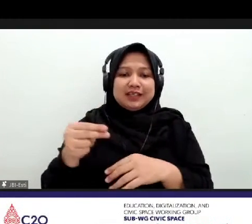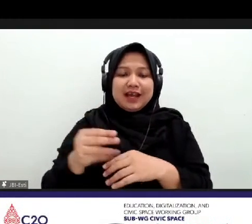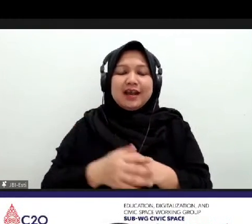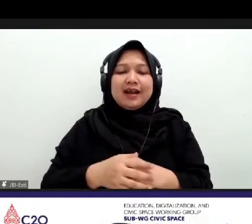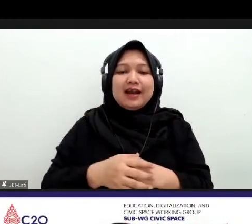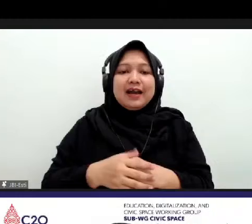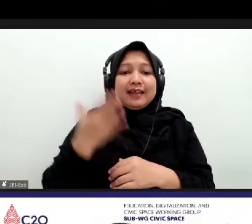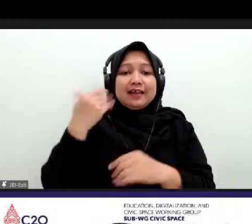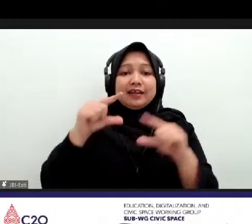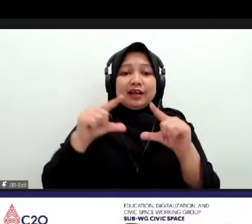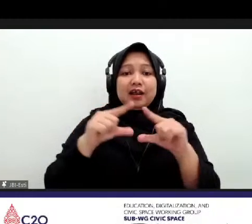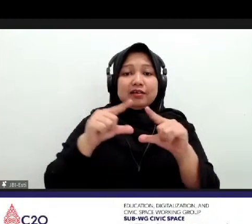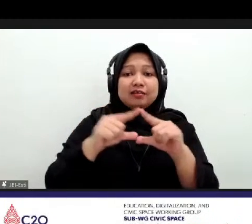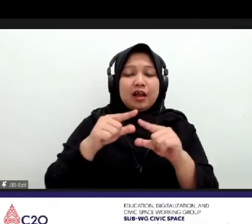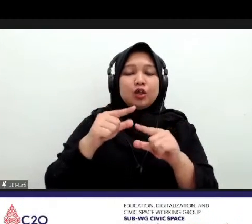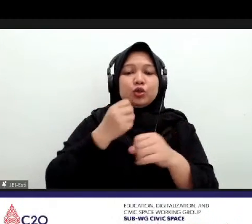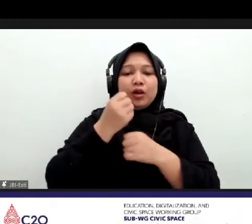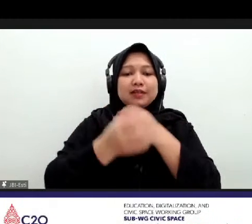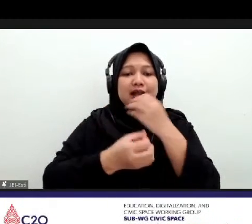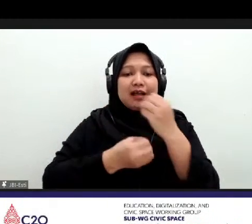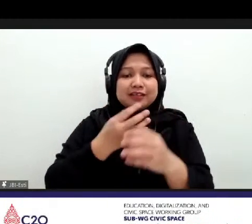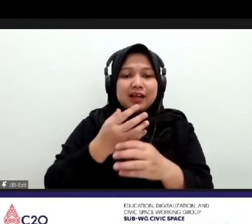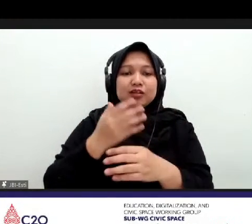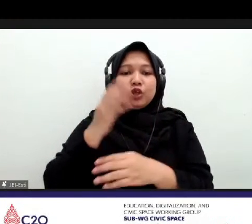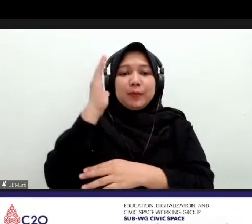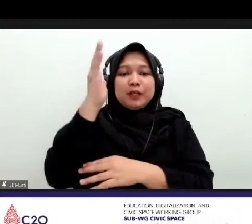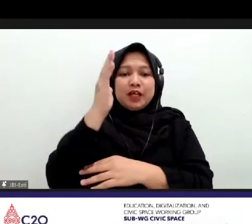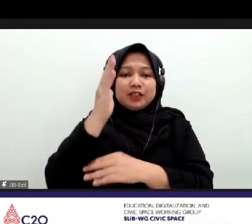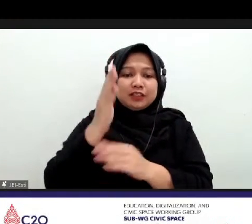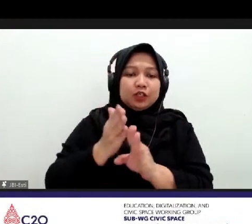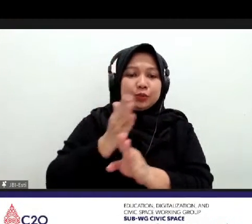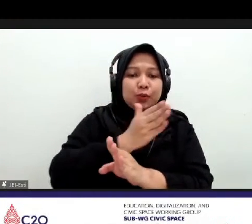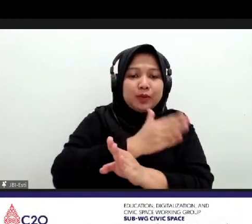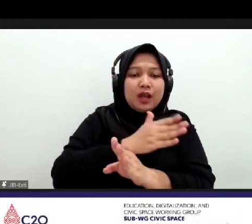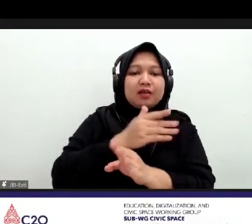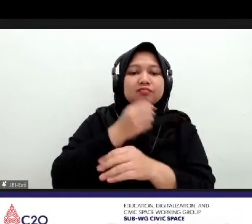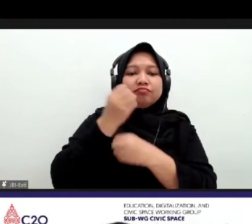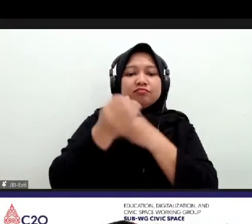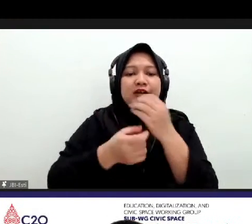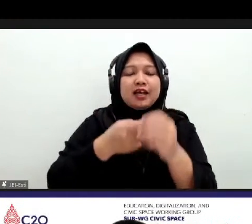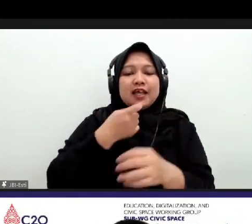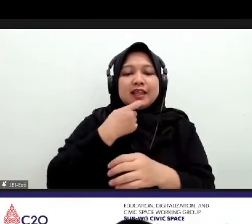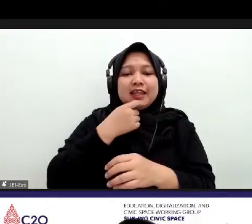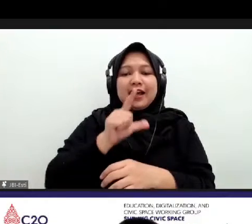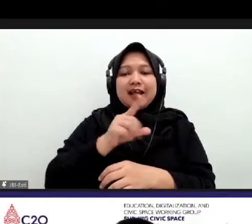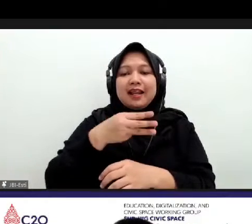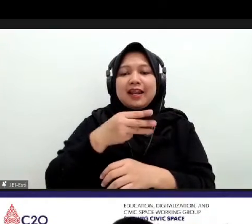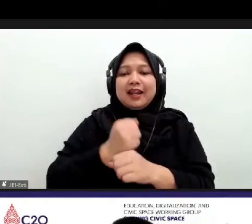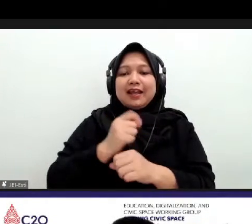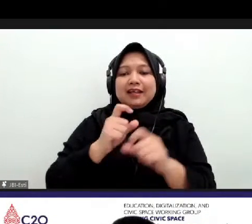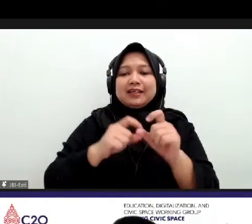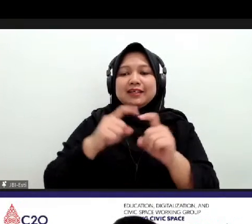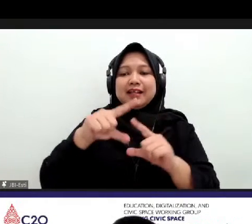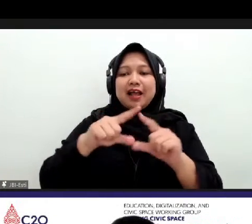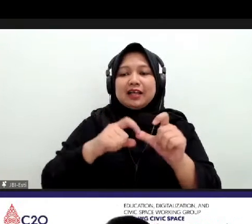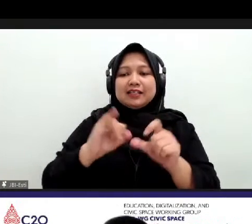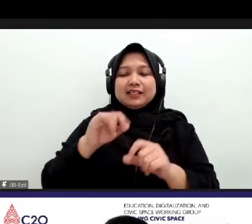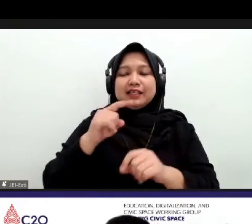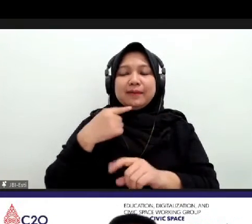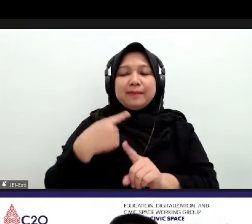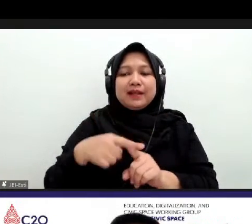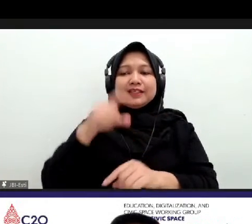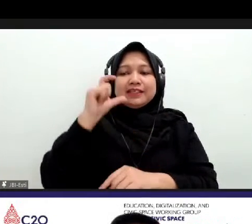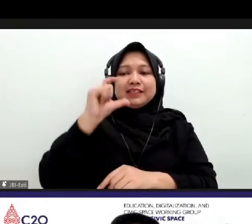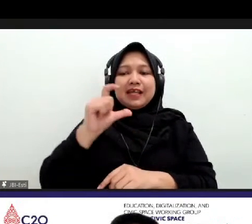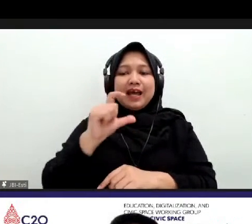the democratic system in Indonesia. And Ms. Anita also strengthened all the presentation from the previous presenters about the